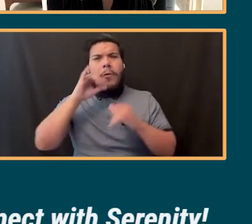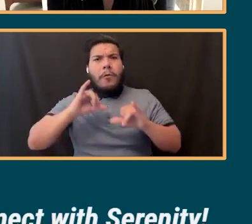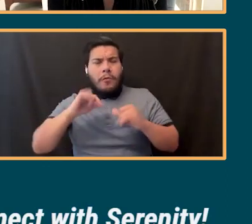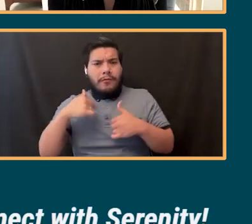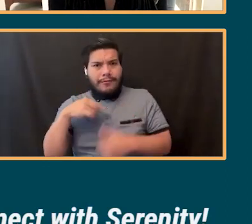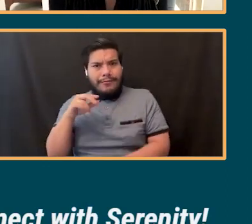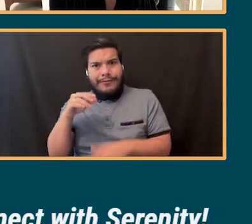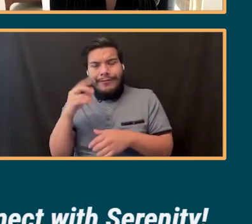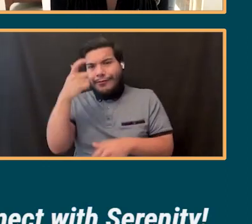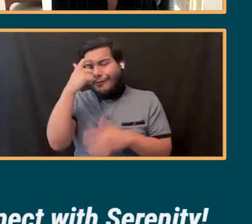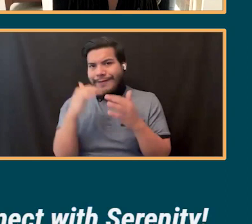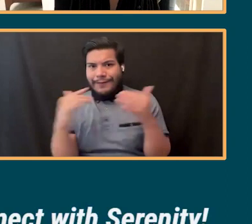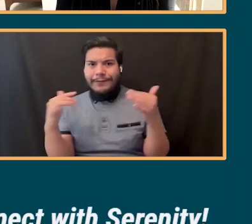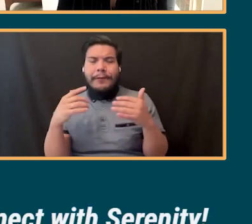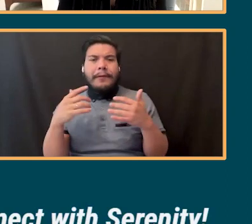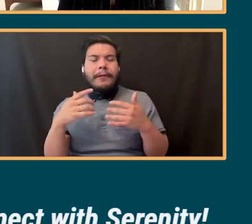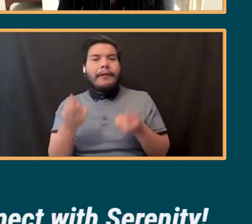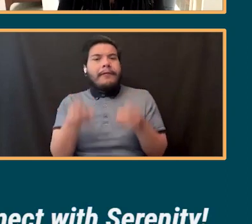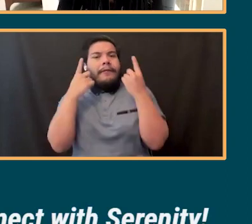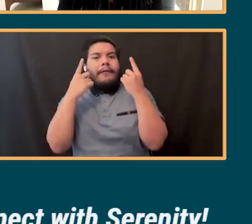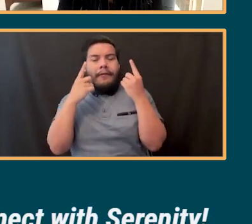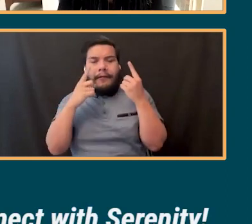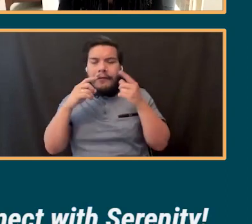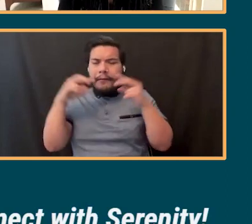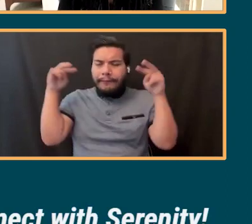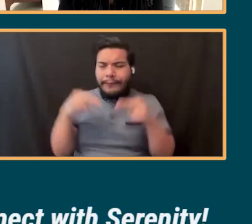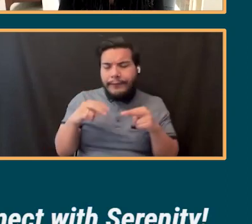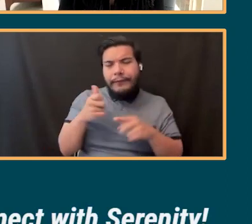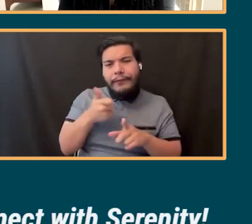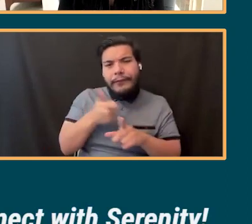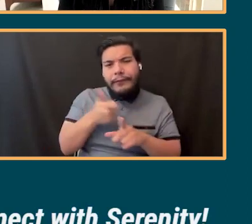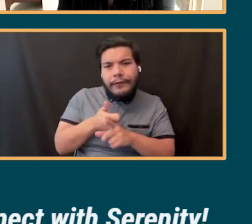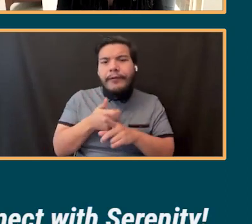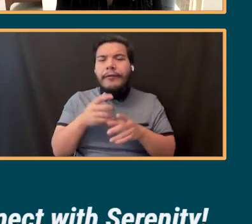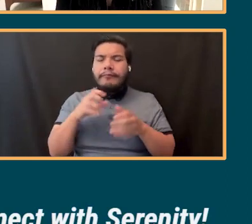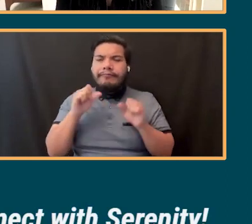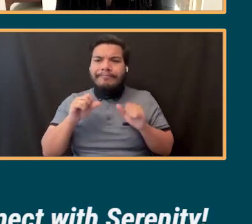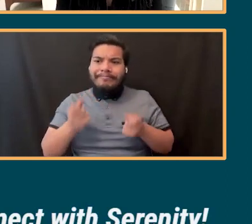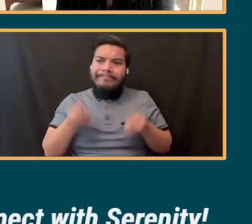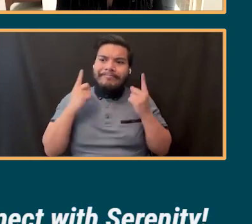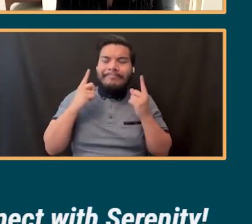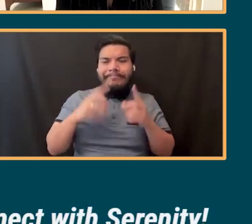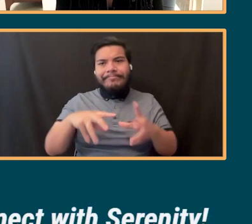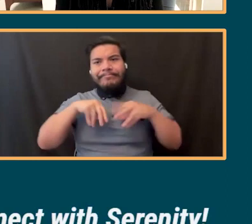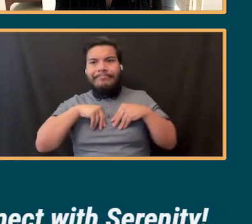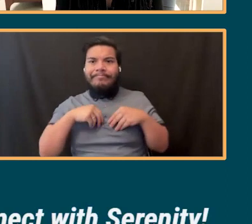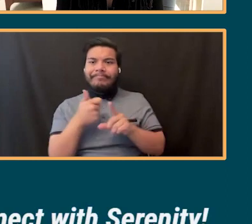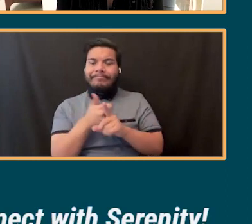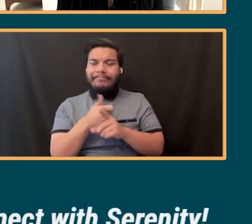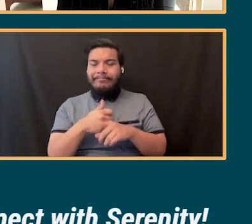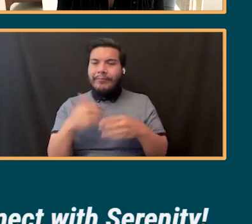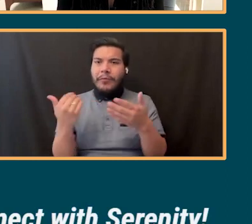revelation. It has provided her with valuable insights into herself, allowing her to understand and accept herself with